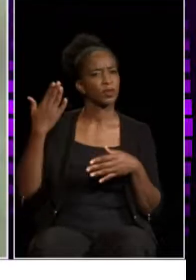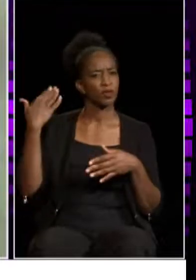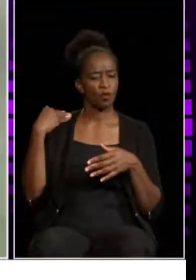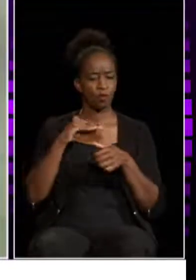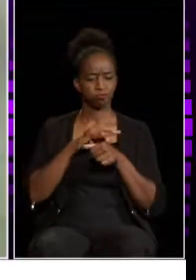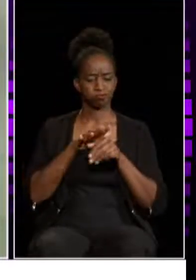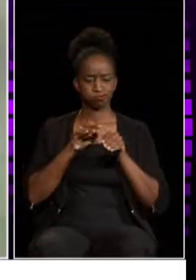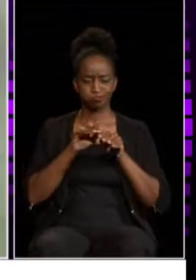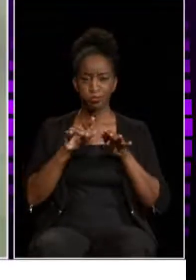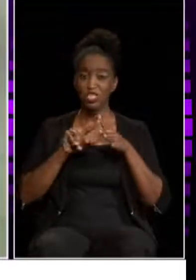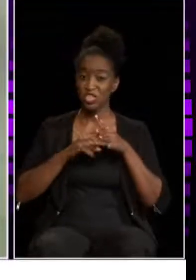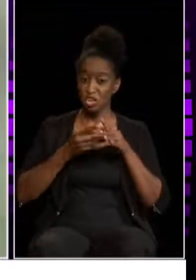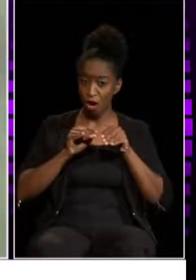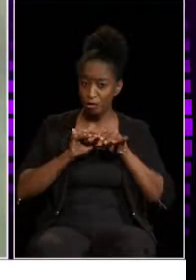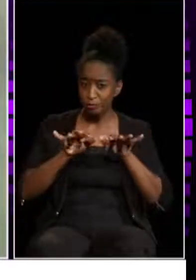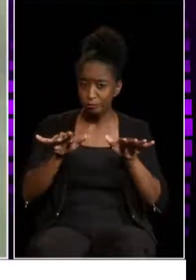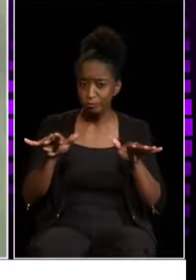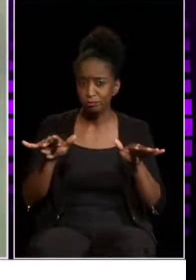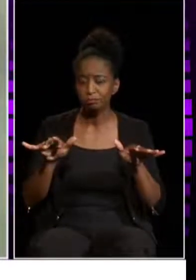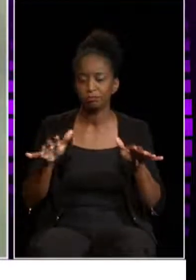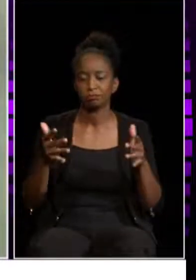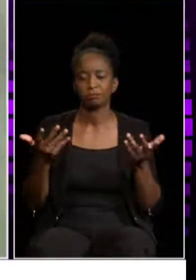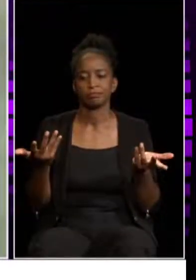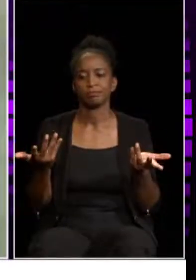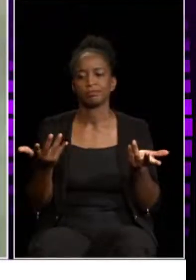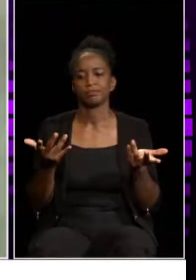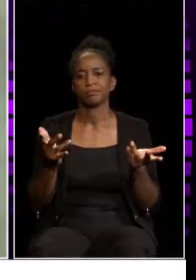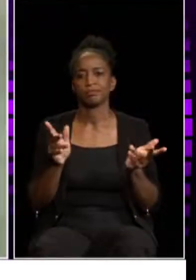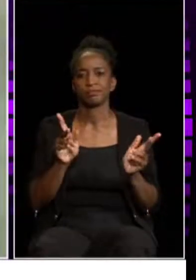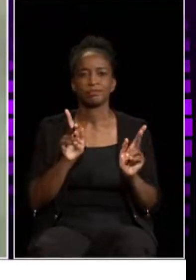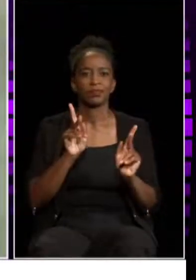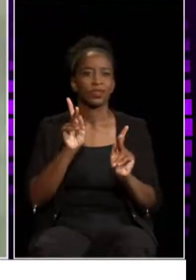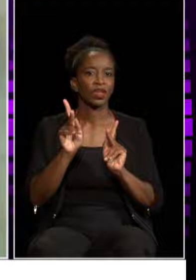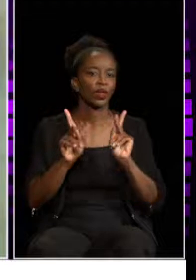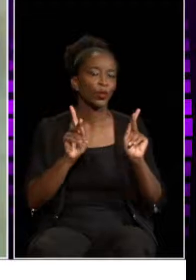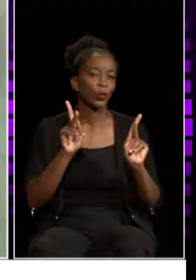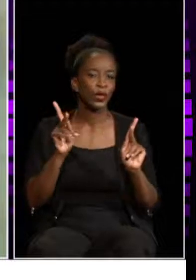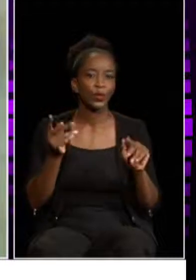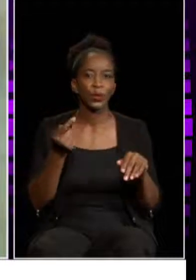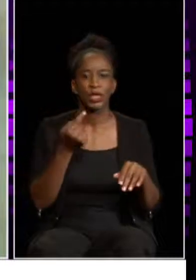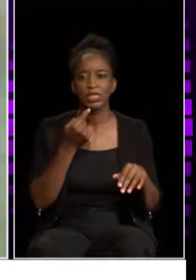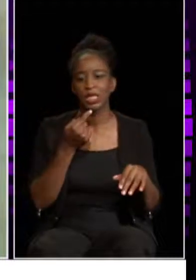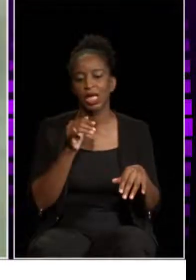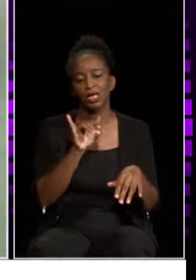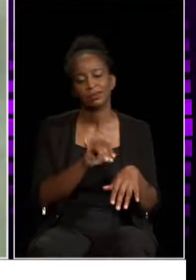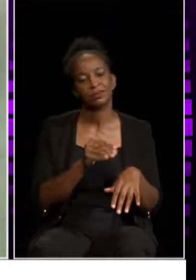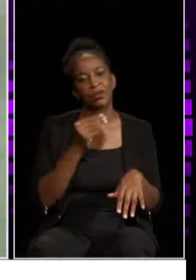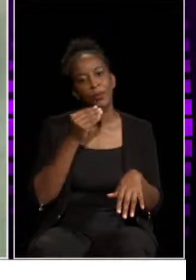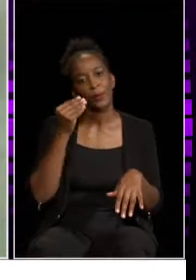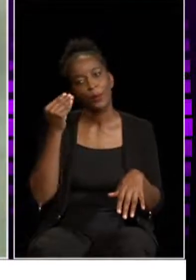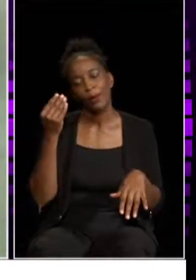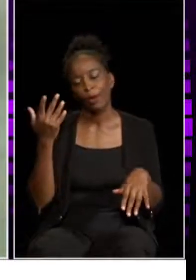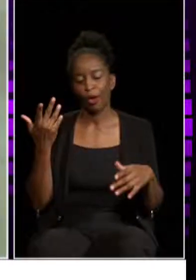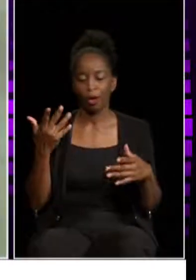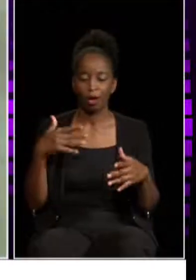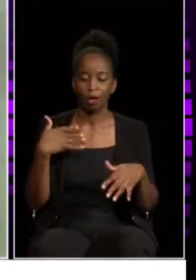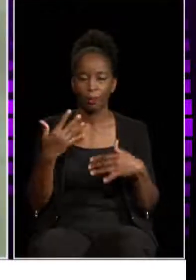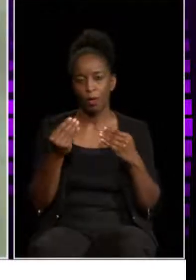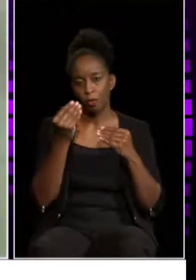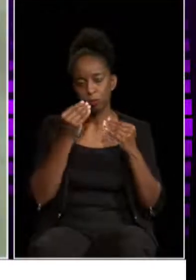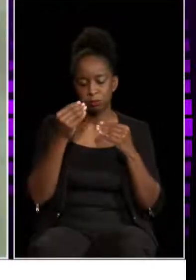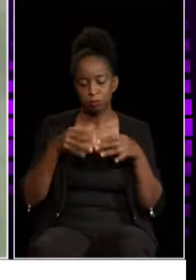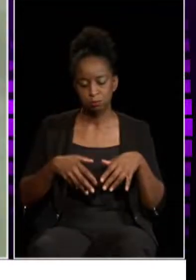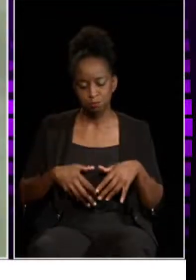situation where persons were coming out complaining about the clothes weren't fitted. They weren't getting an opportunity to go to the hairdresser and do those